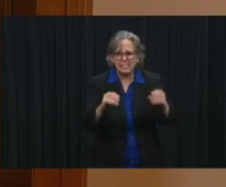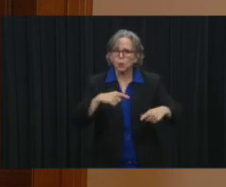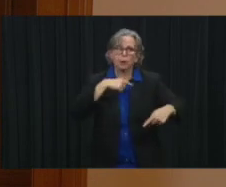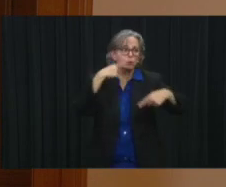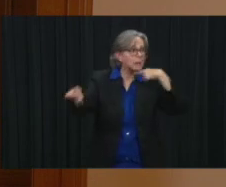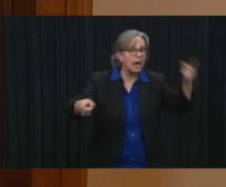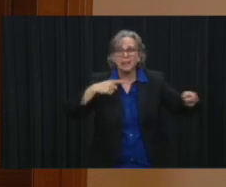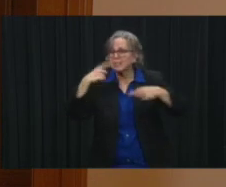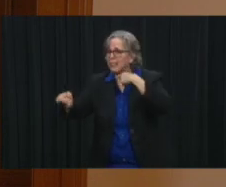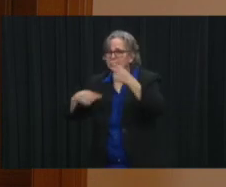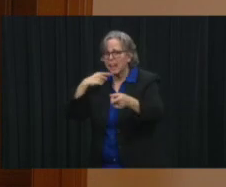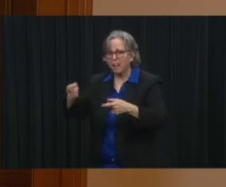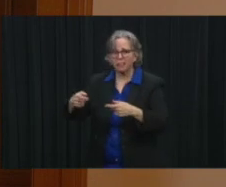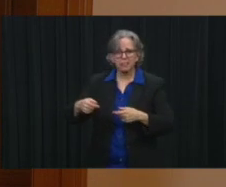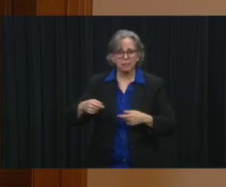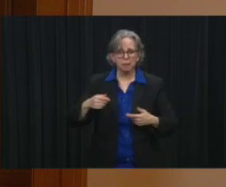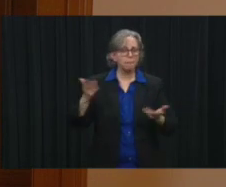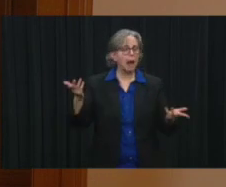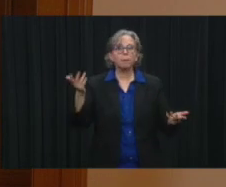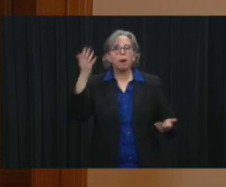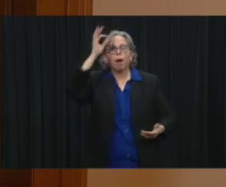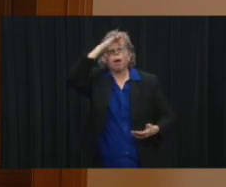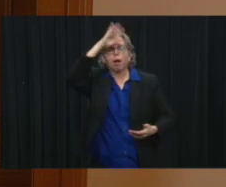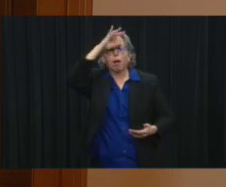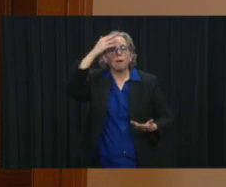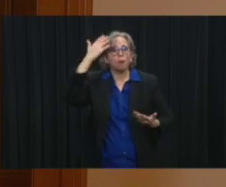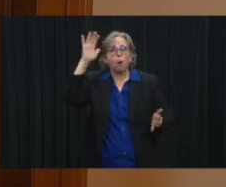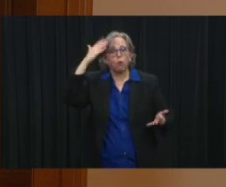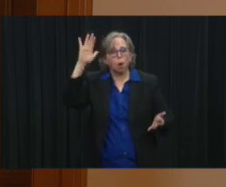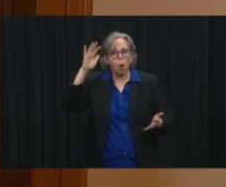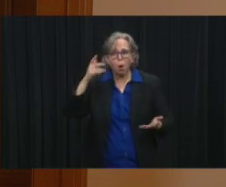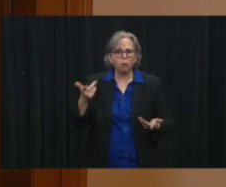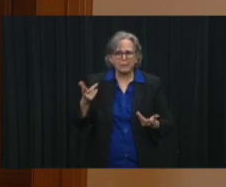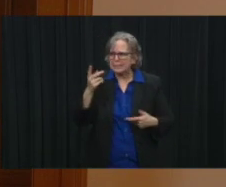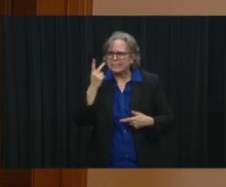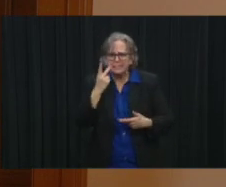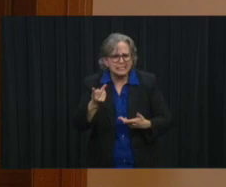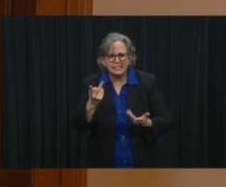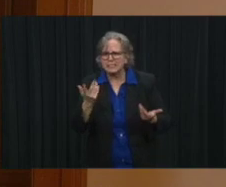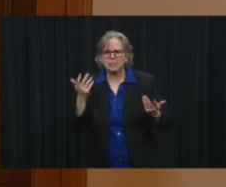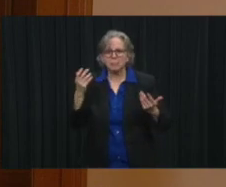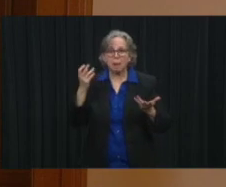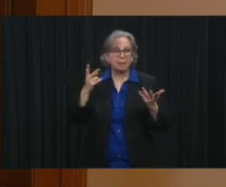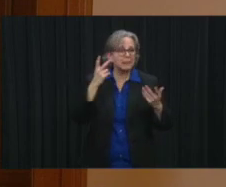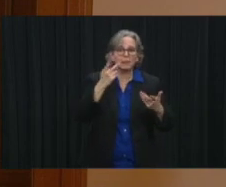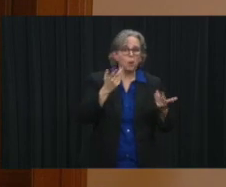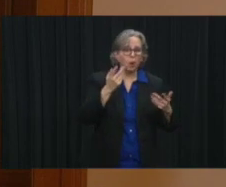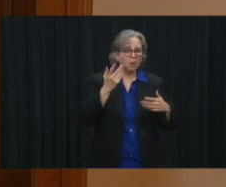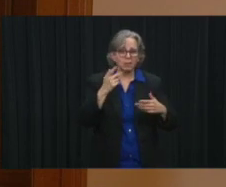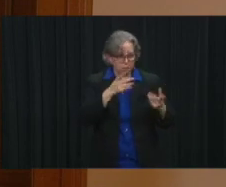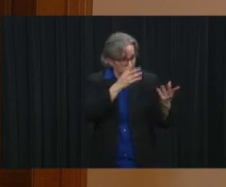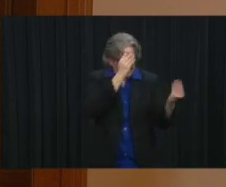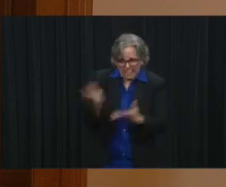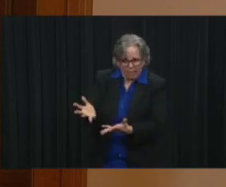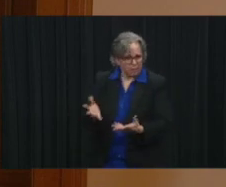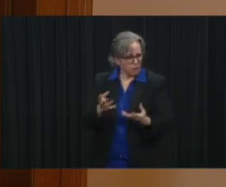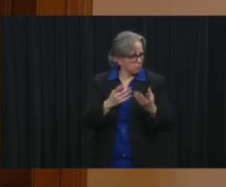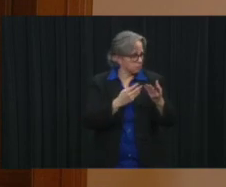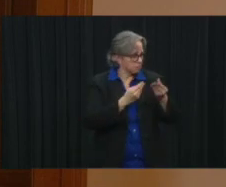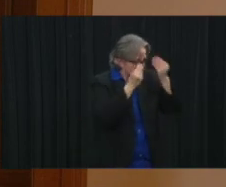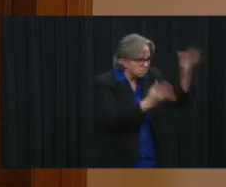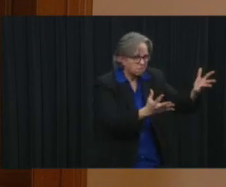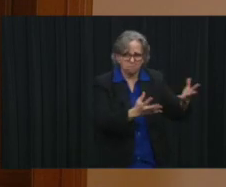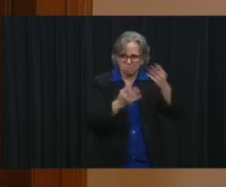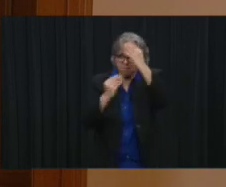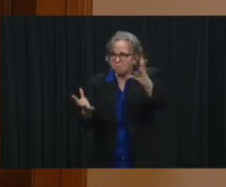the opportunity to hear us at 2 p.m. every day. I want to say to you that we are determined.